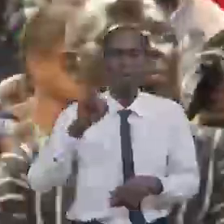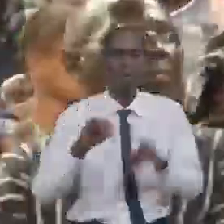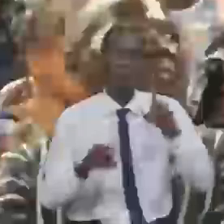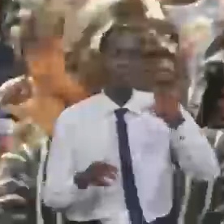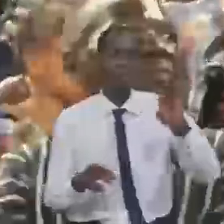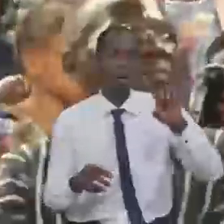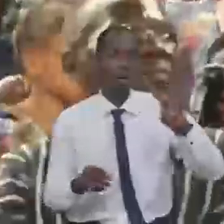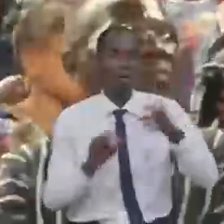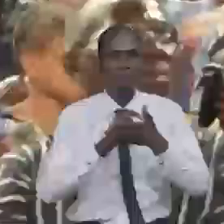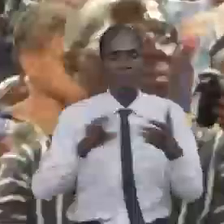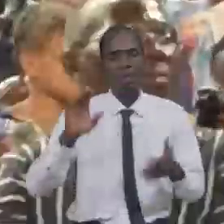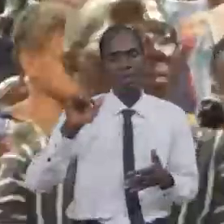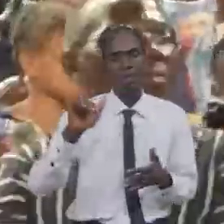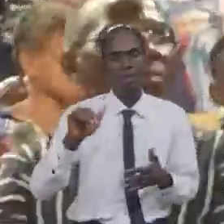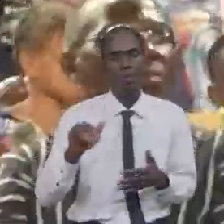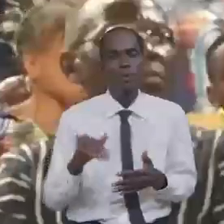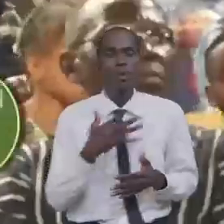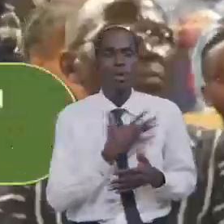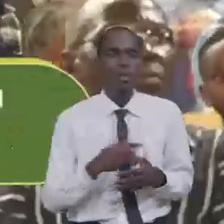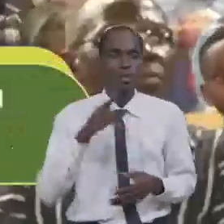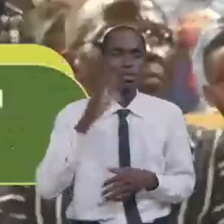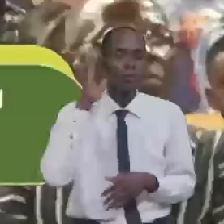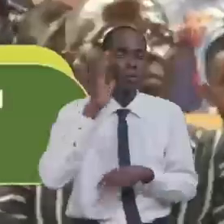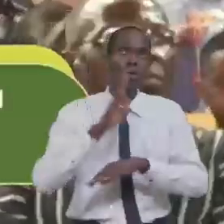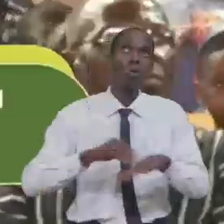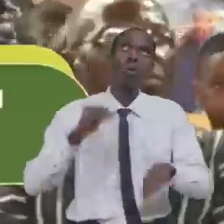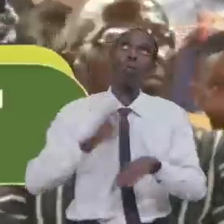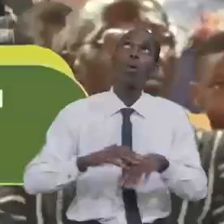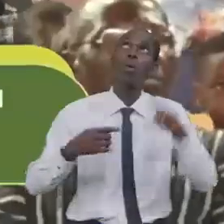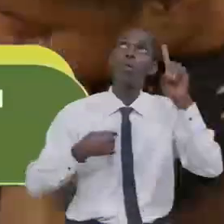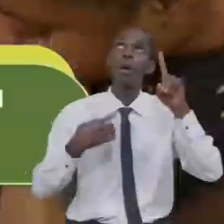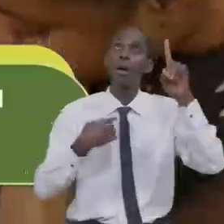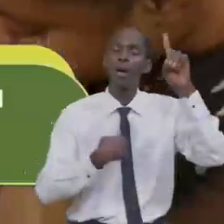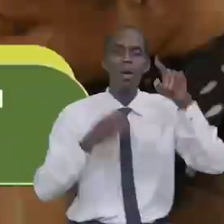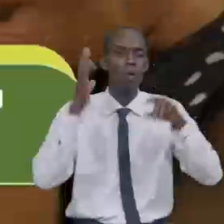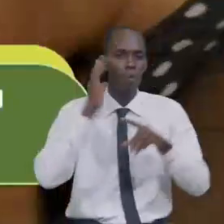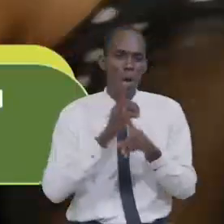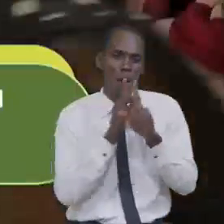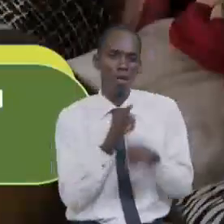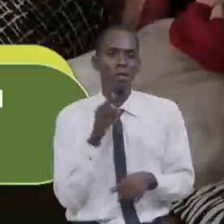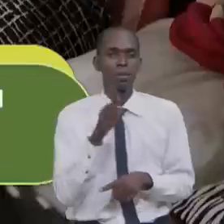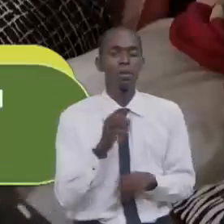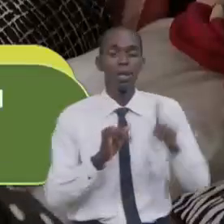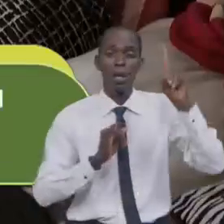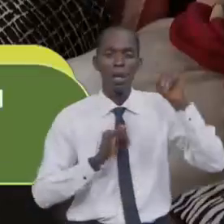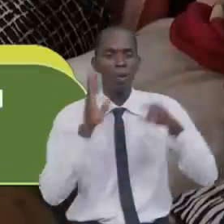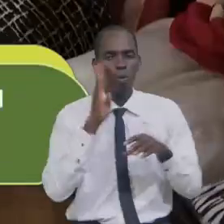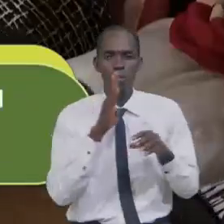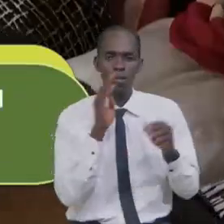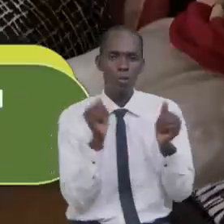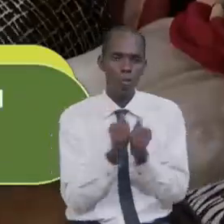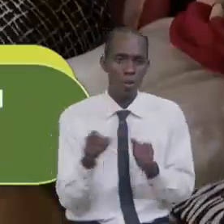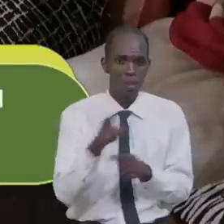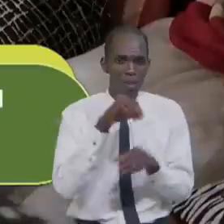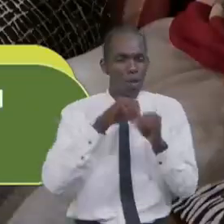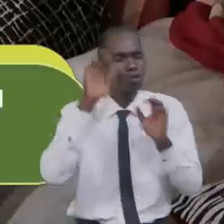15, he shall call upon me, and I will answer him. I will be with him in trouble. You